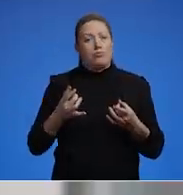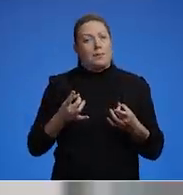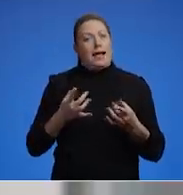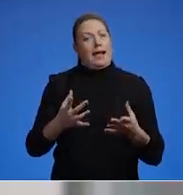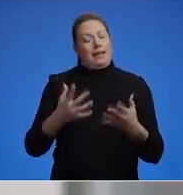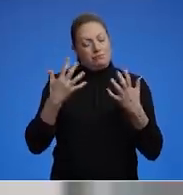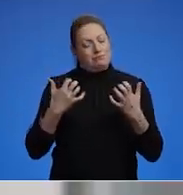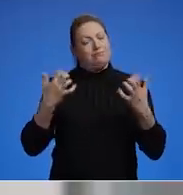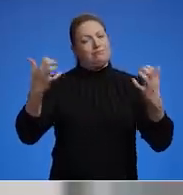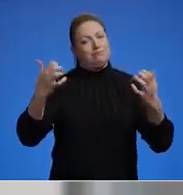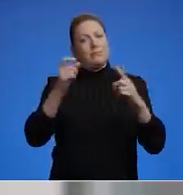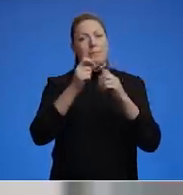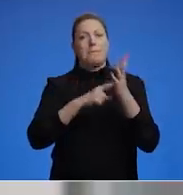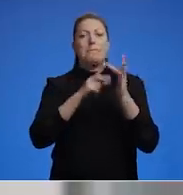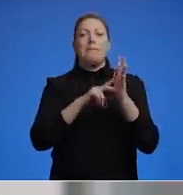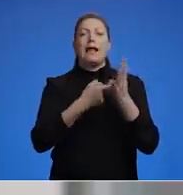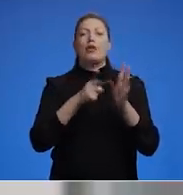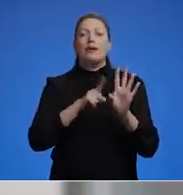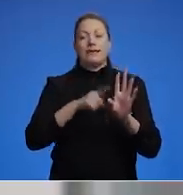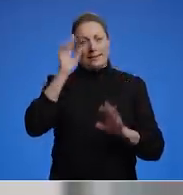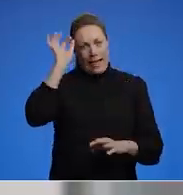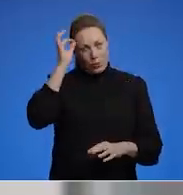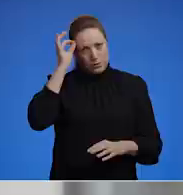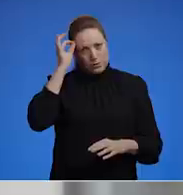first assembly of the Plenary Council.